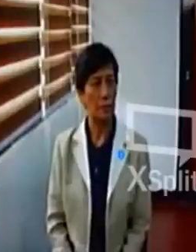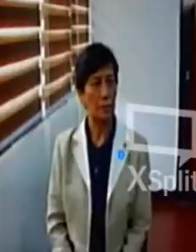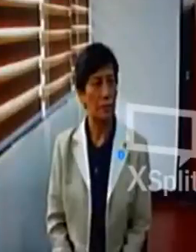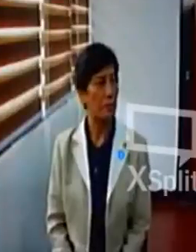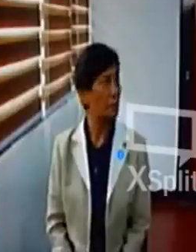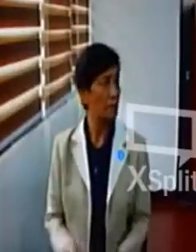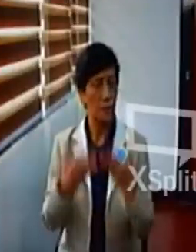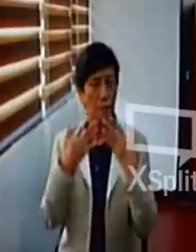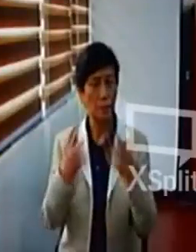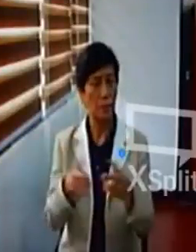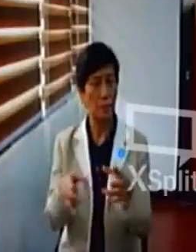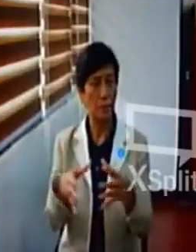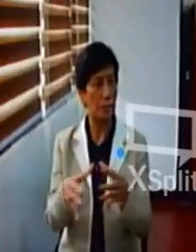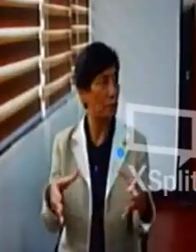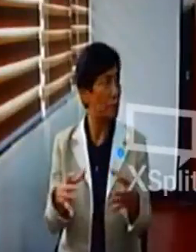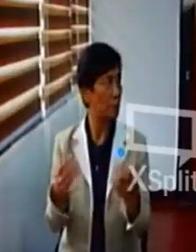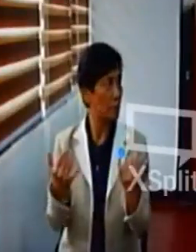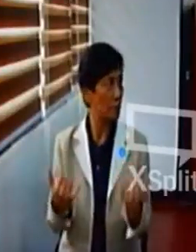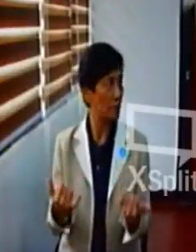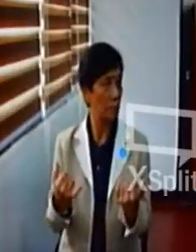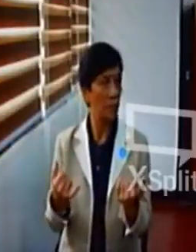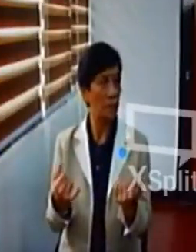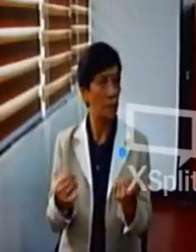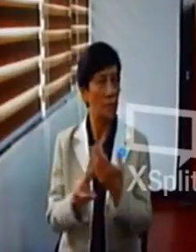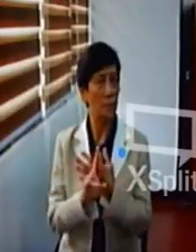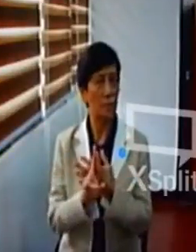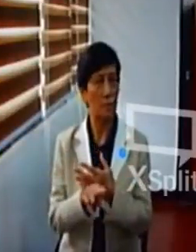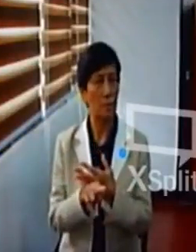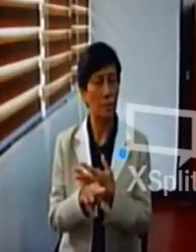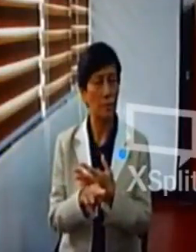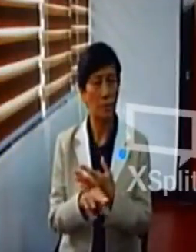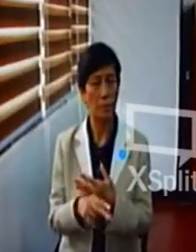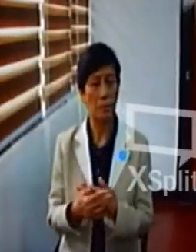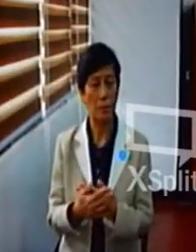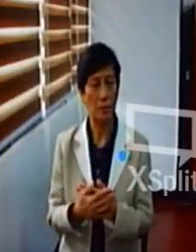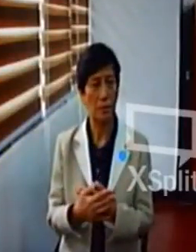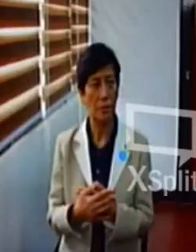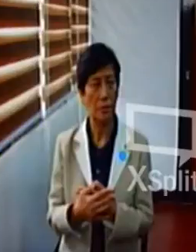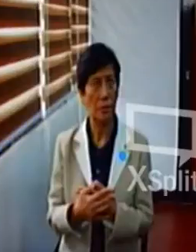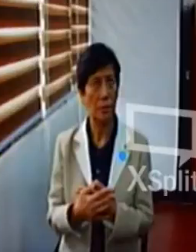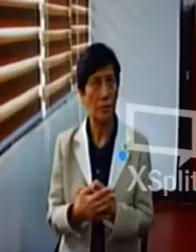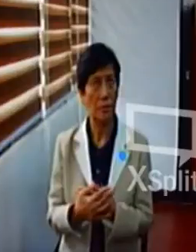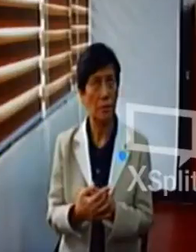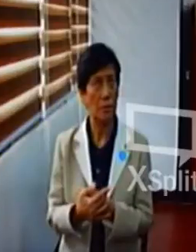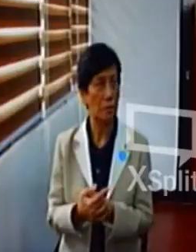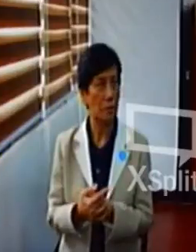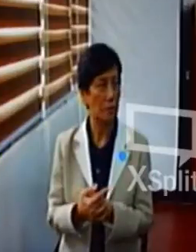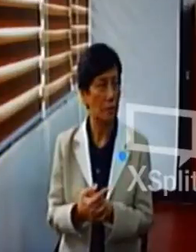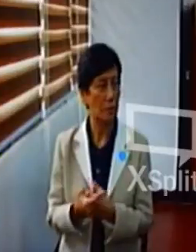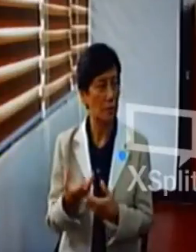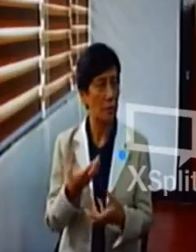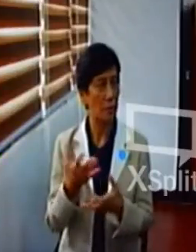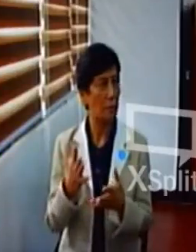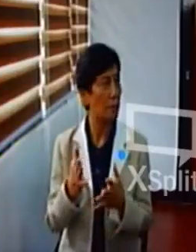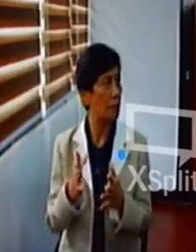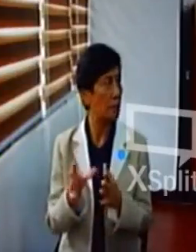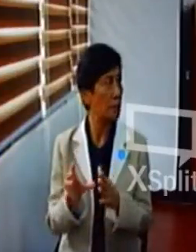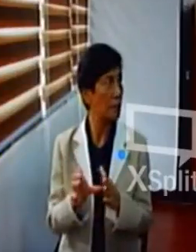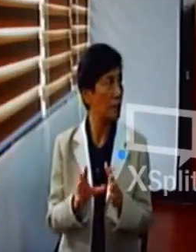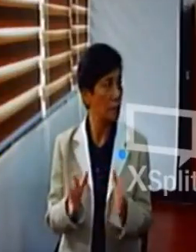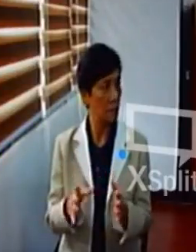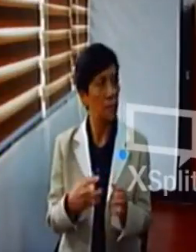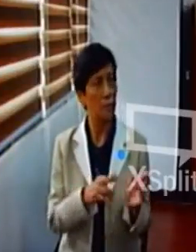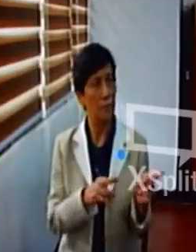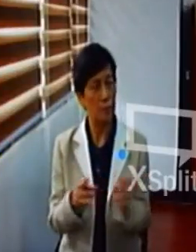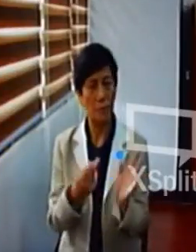Thank you very much. We shall now resume the public hearing. Council, are you ready to present your